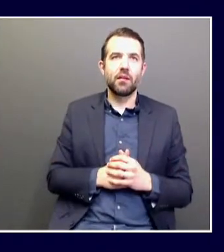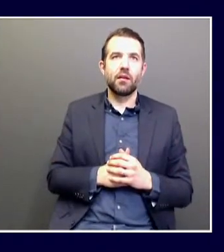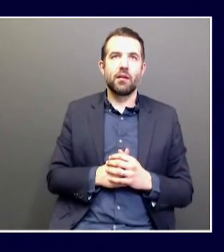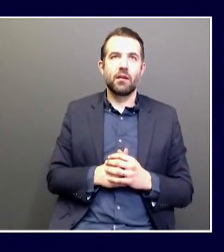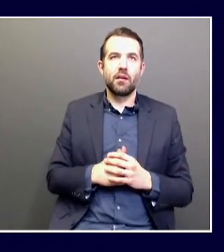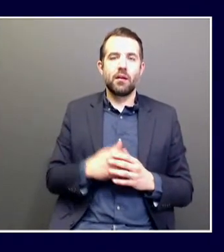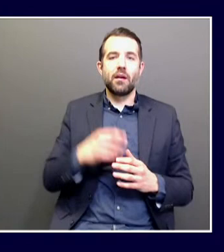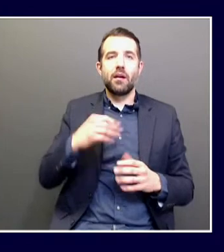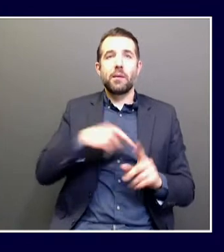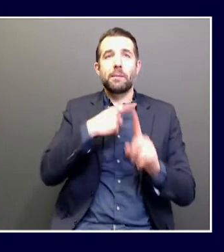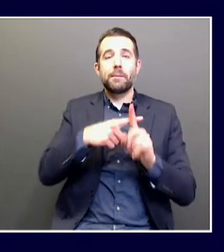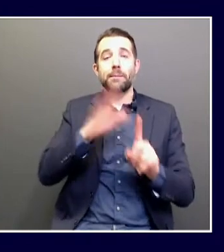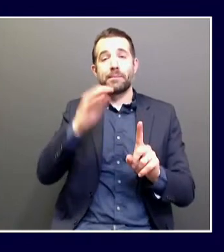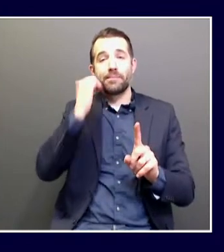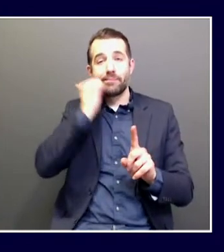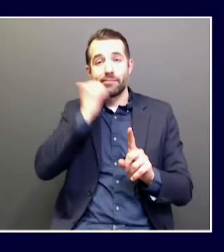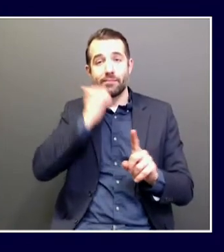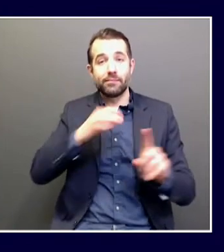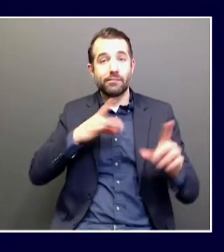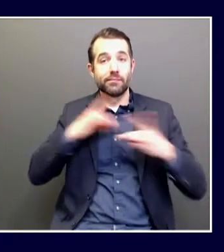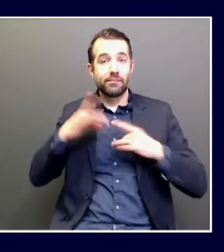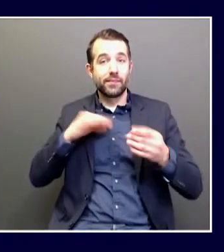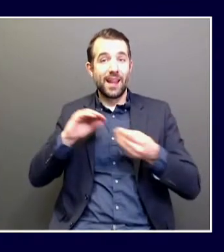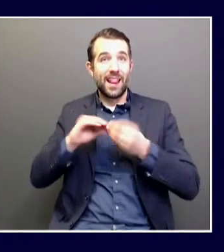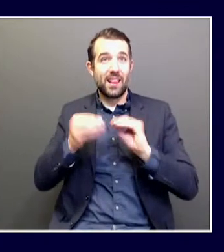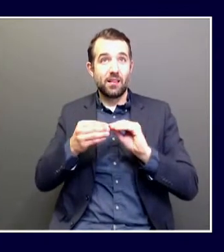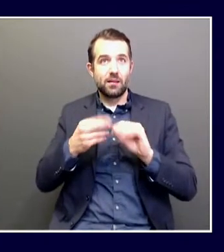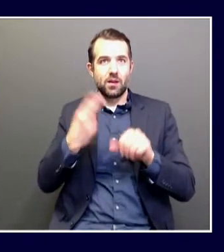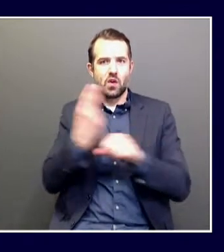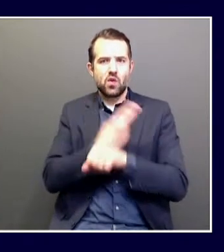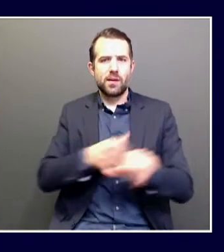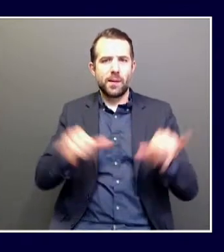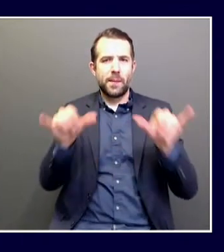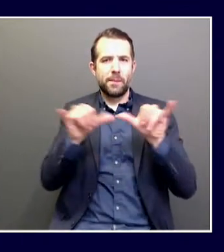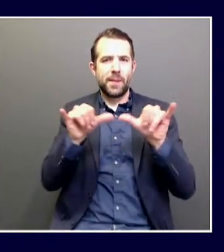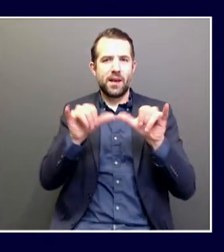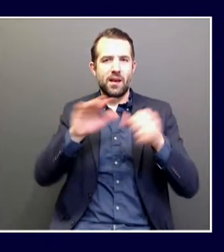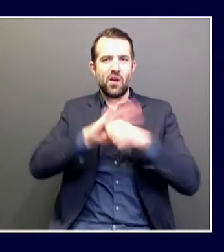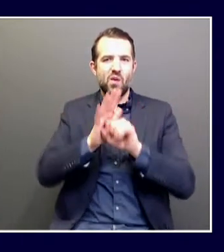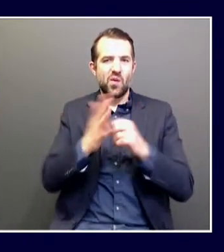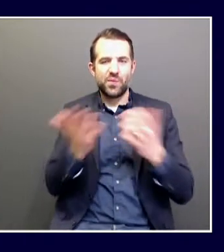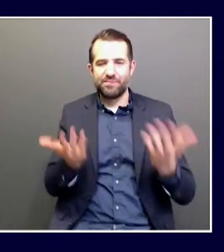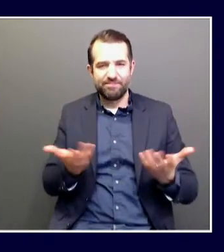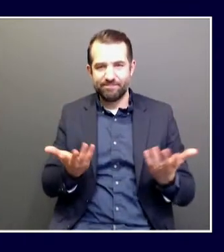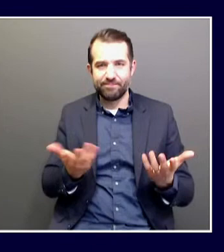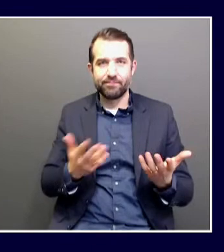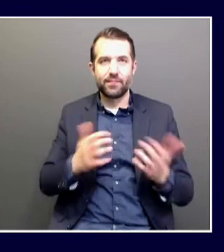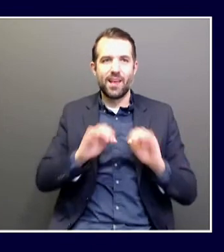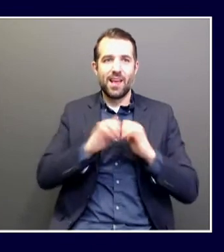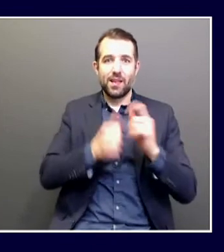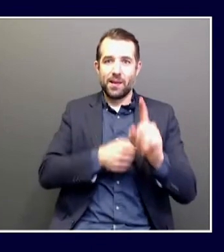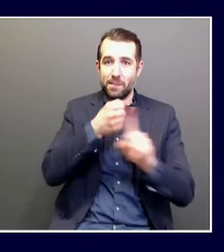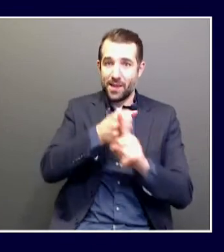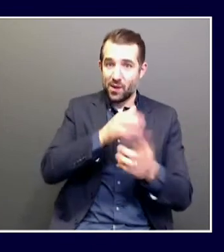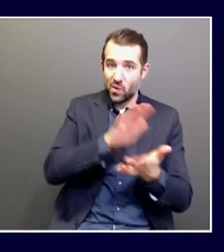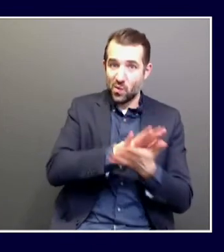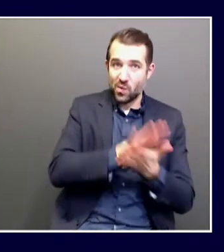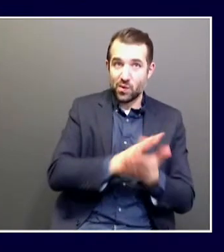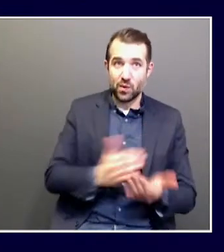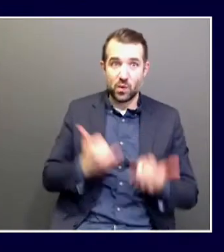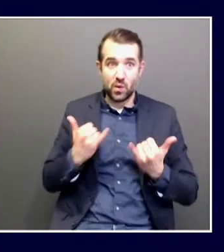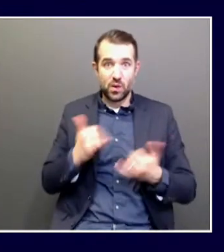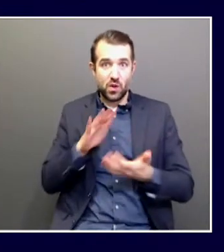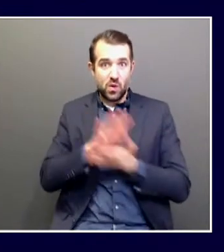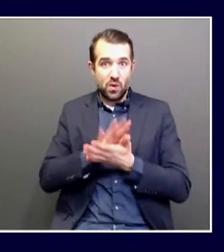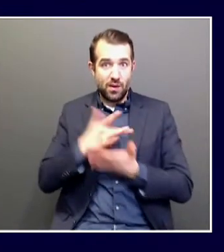the pandemic, what does that mean for schools and how they grapple with whether to keep school open in light of numbers